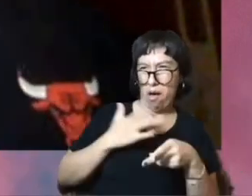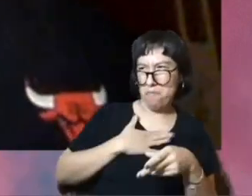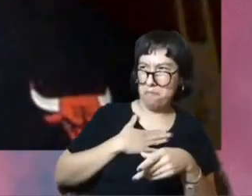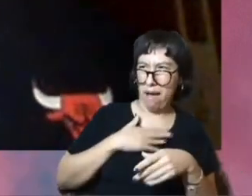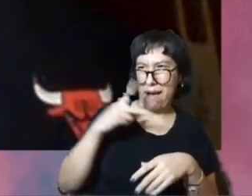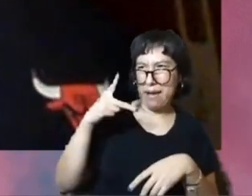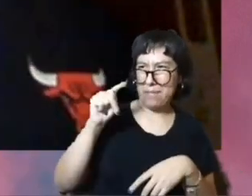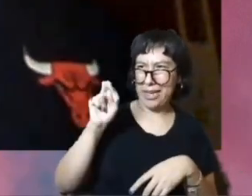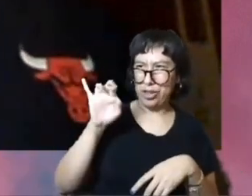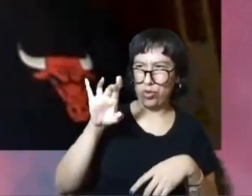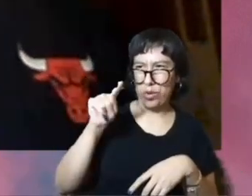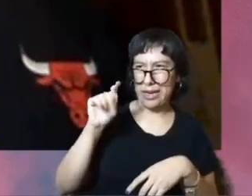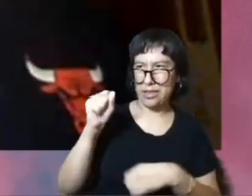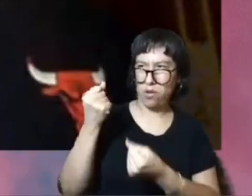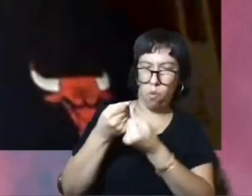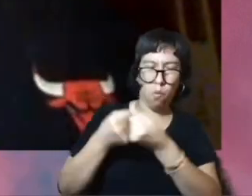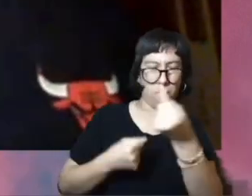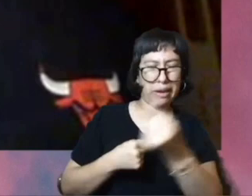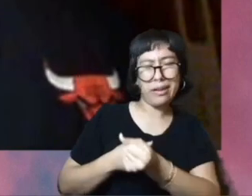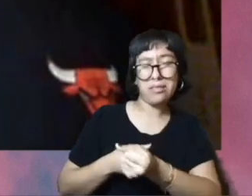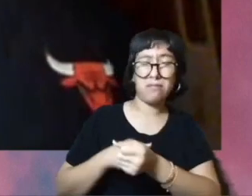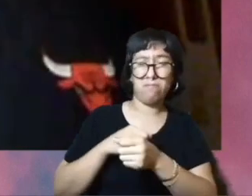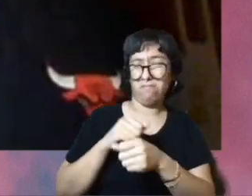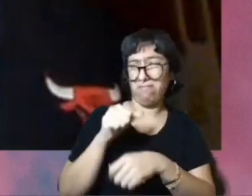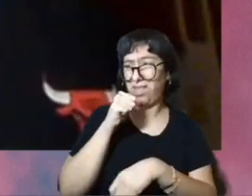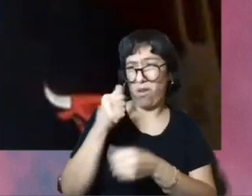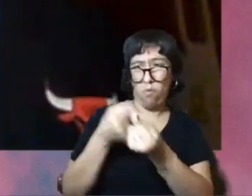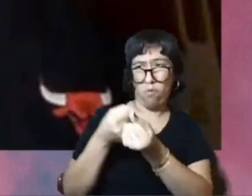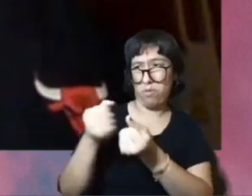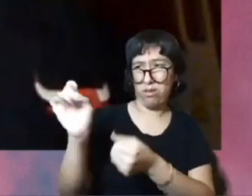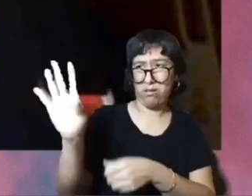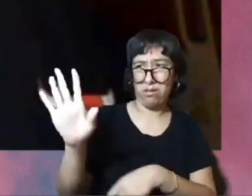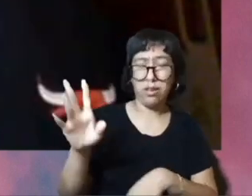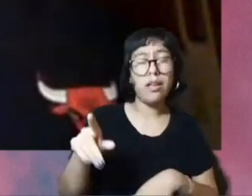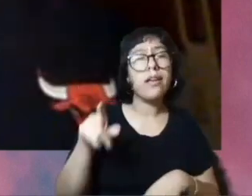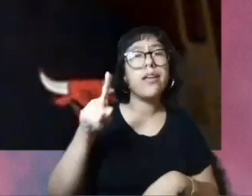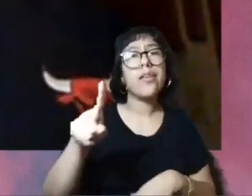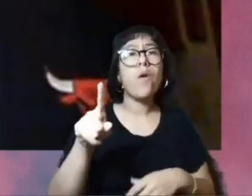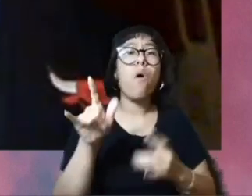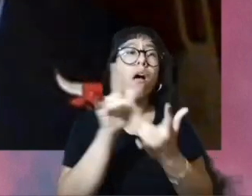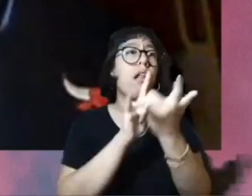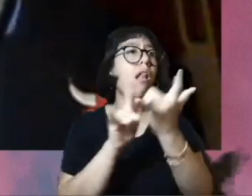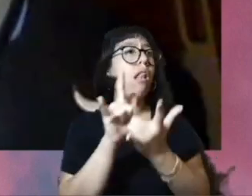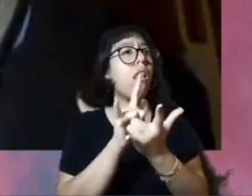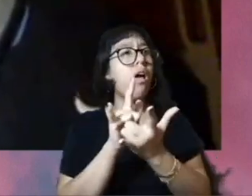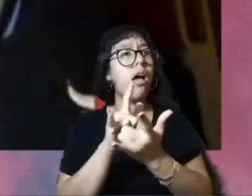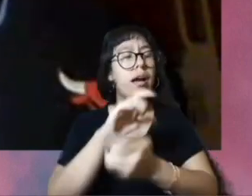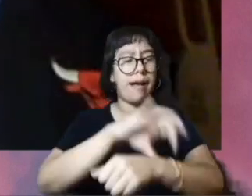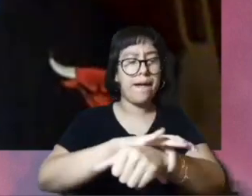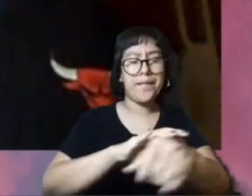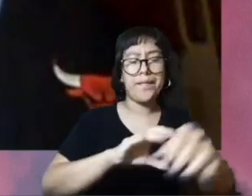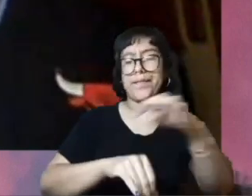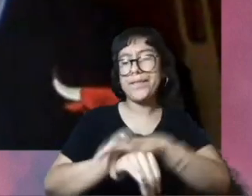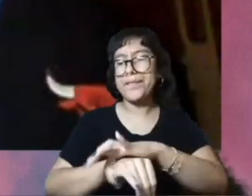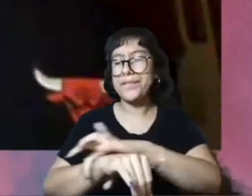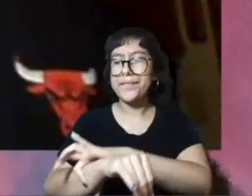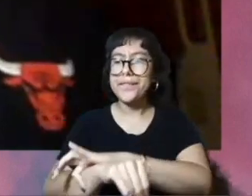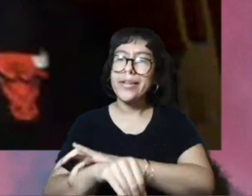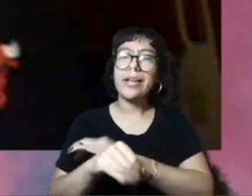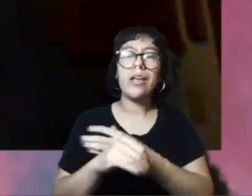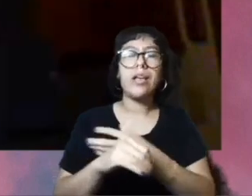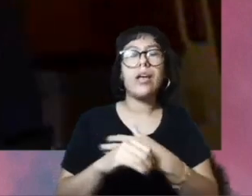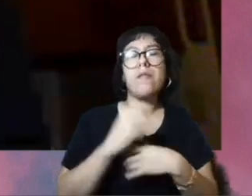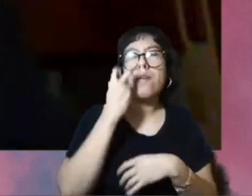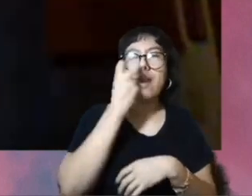compatriots homies? Maybe ain't no home except for how your beloveds cuss or pray or